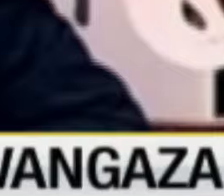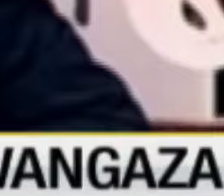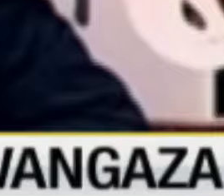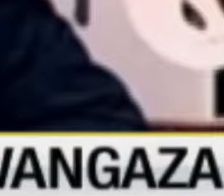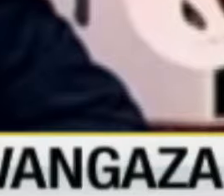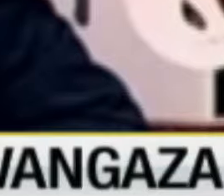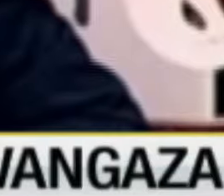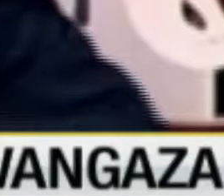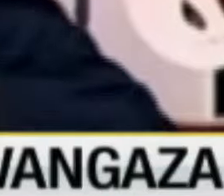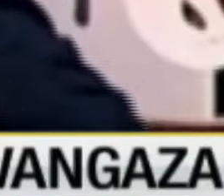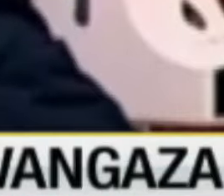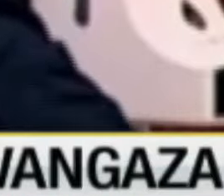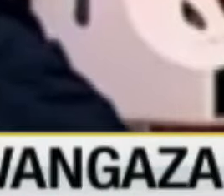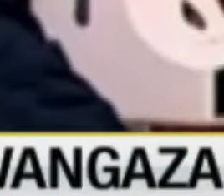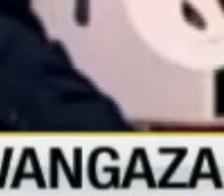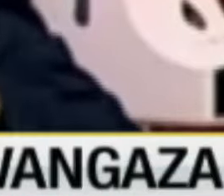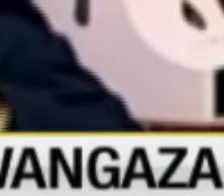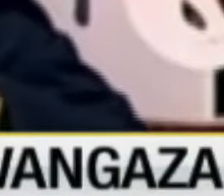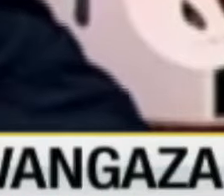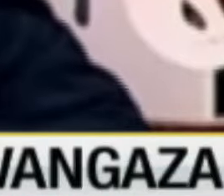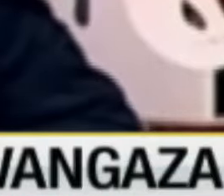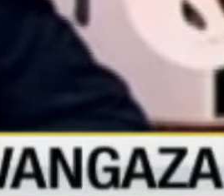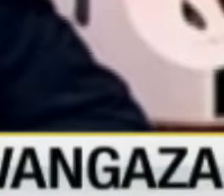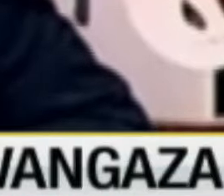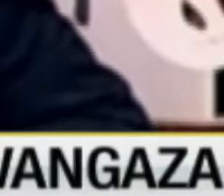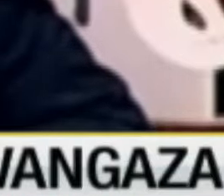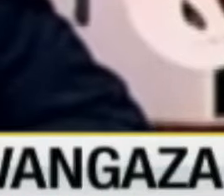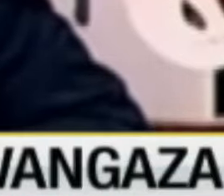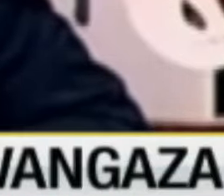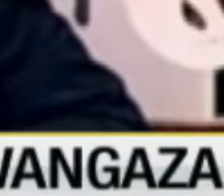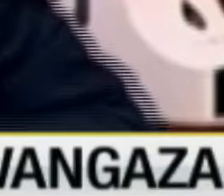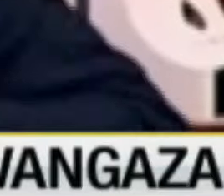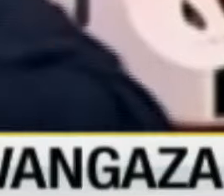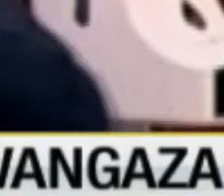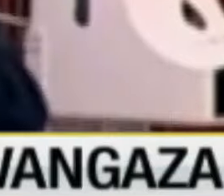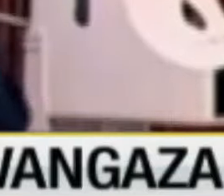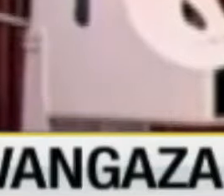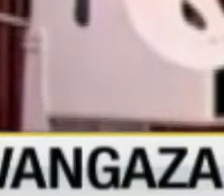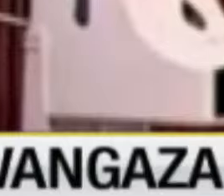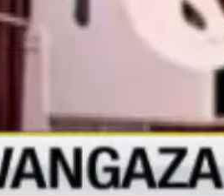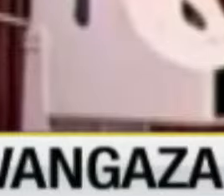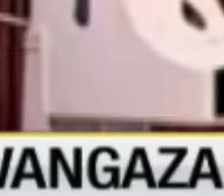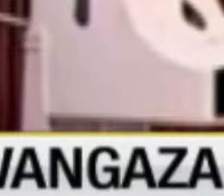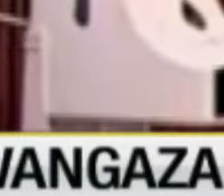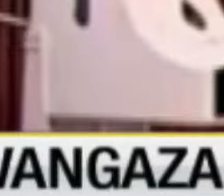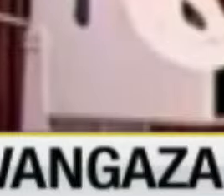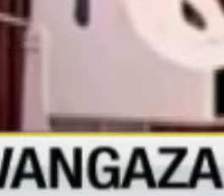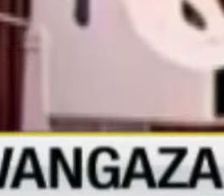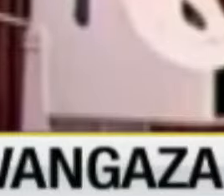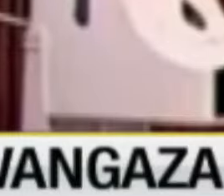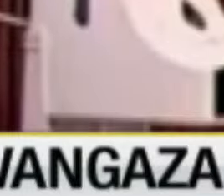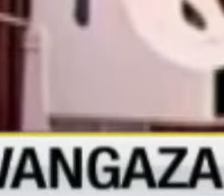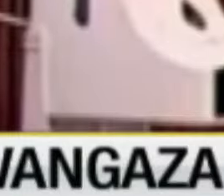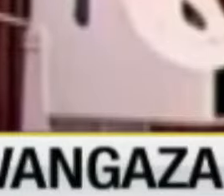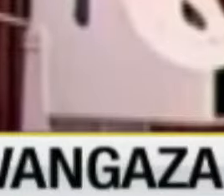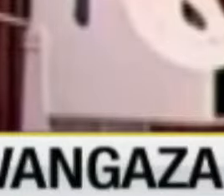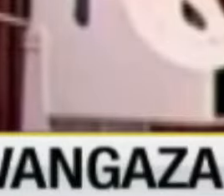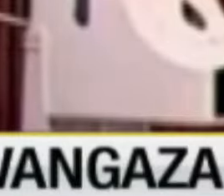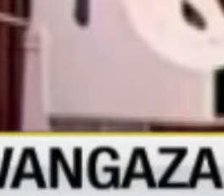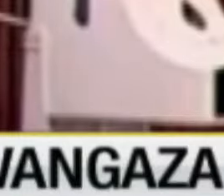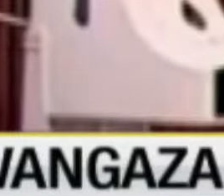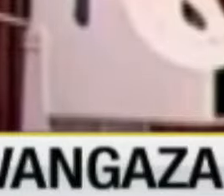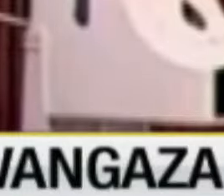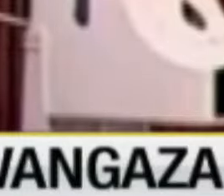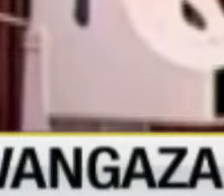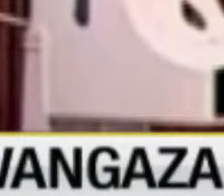the Senators, saying that this is a house of greed and bribery. But how is that an answer to the specific